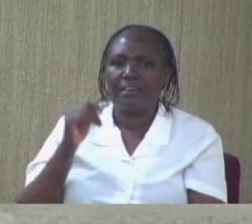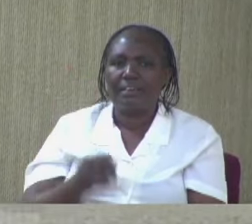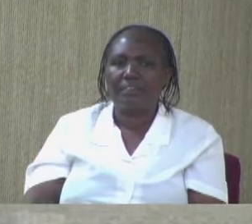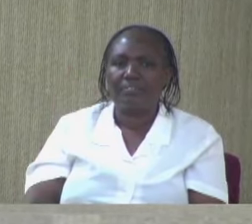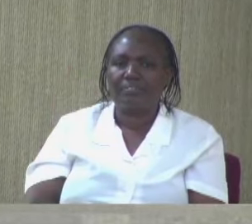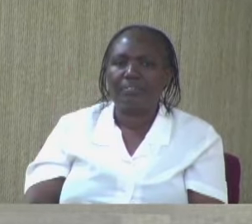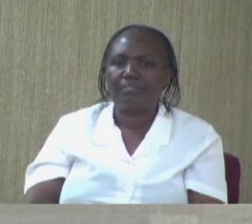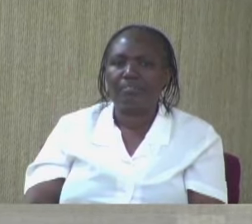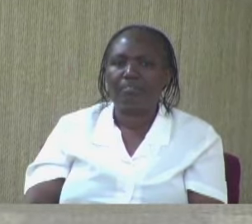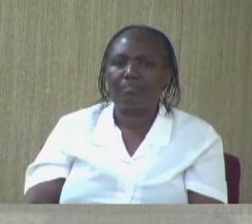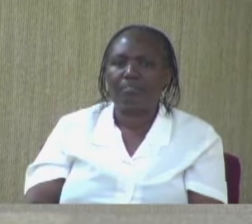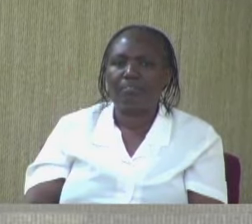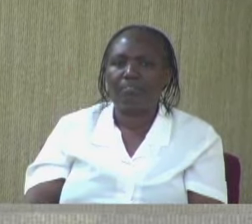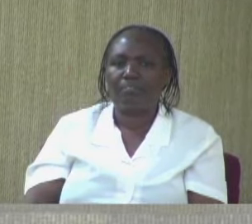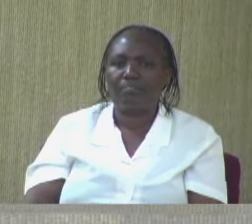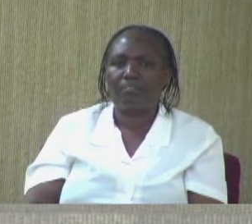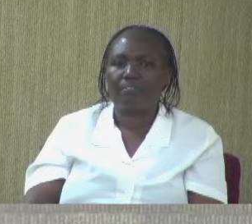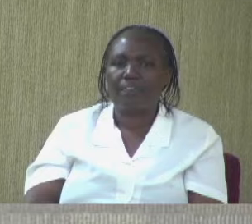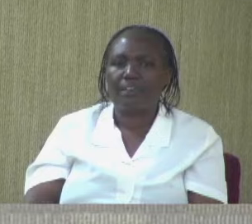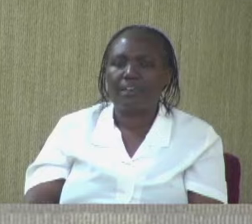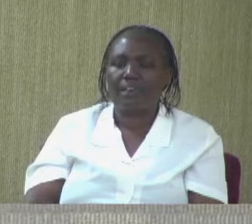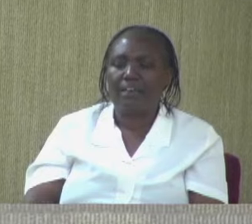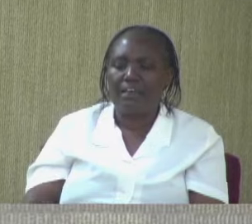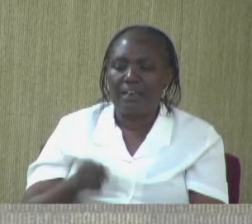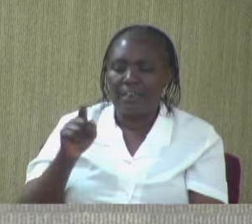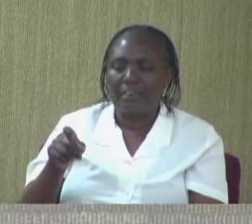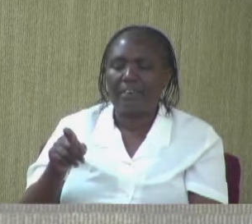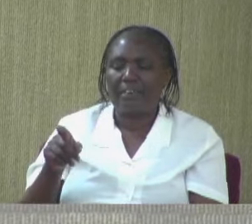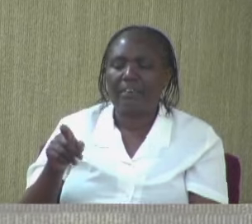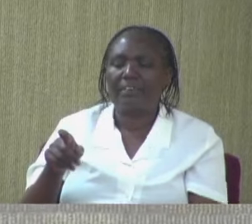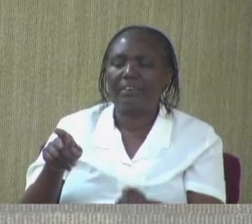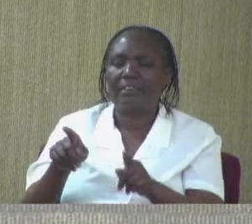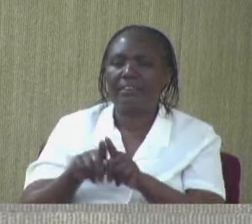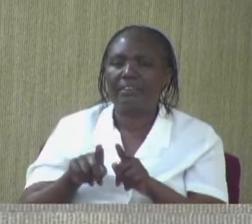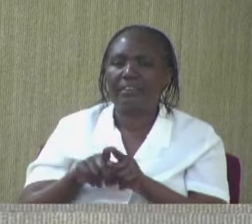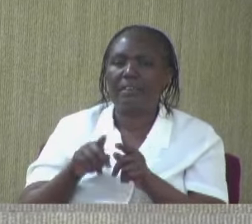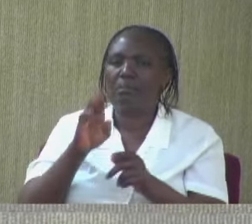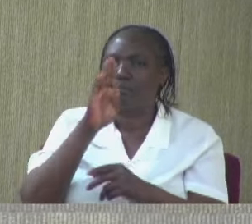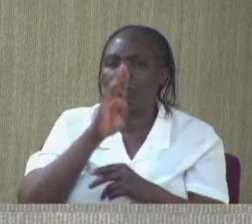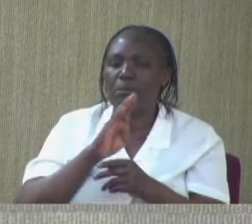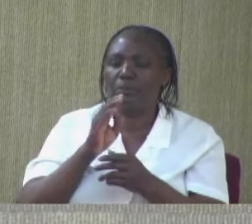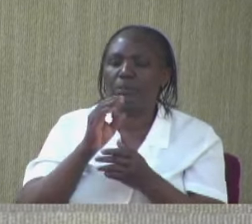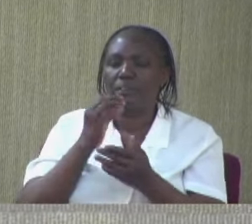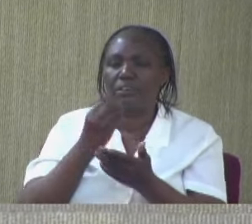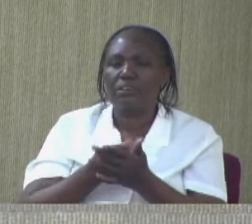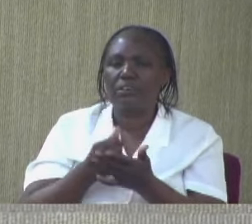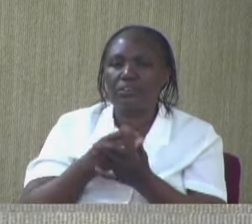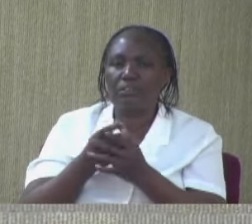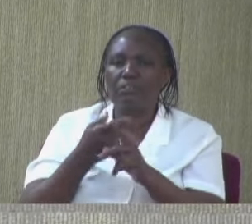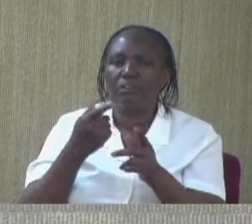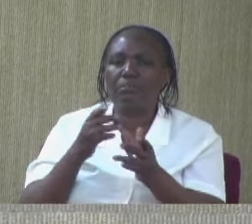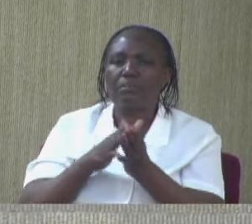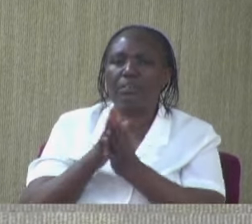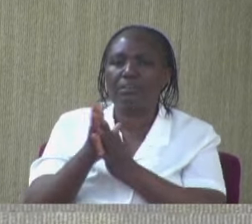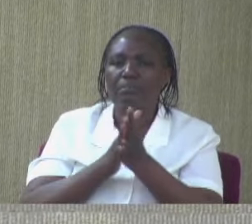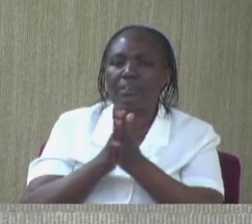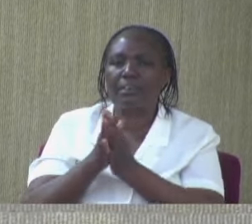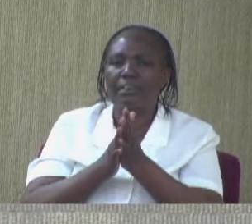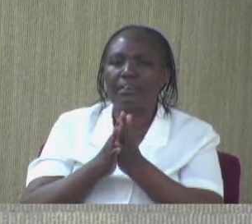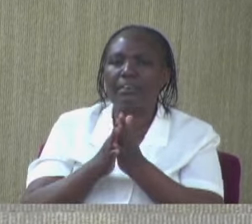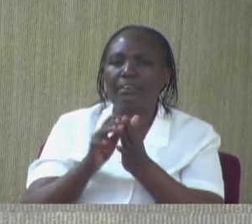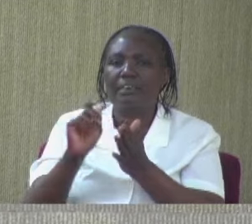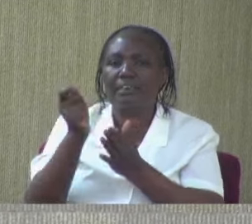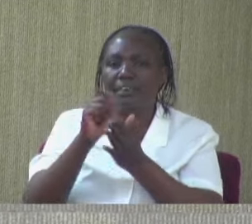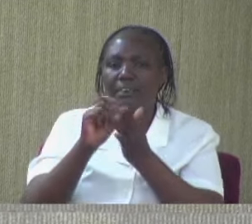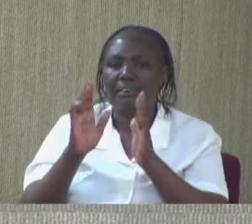sources that are not inspired? Absolutely. Of course, number one, she borrowed sources from inspired writers. She quotes